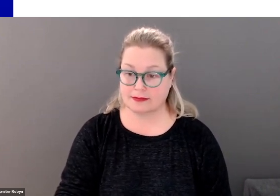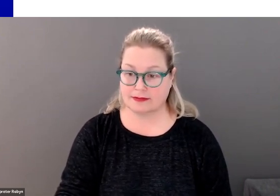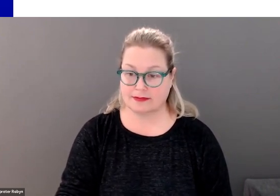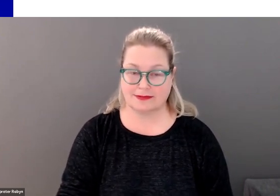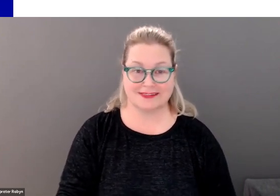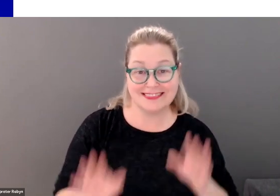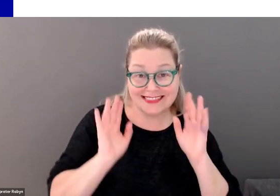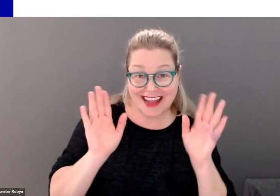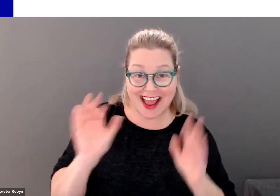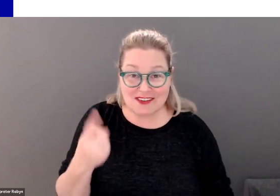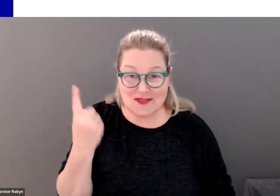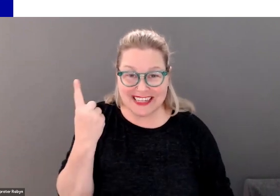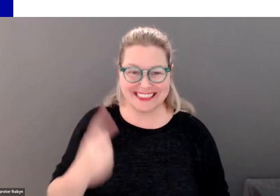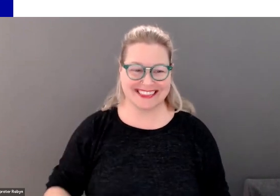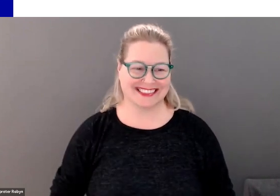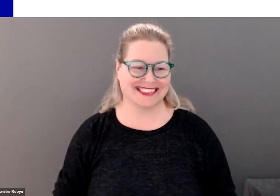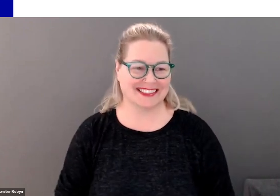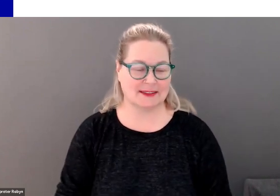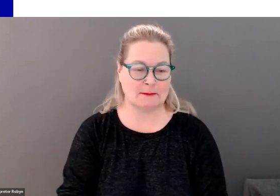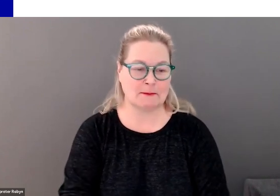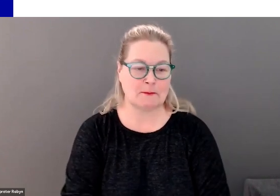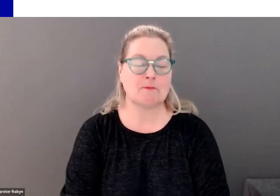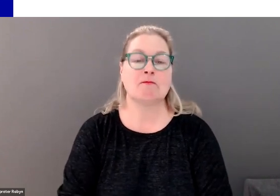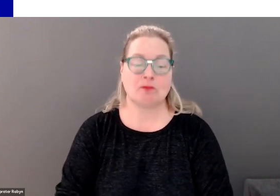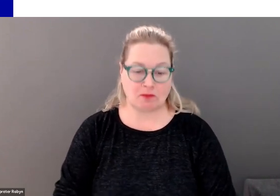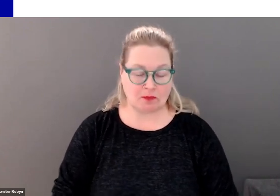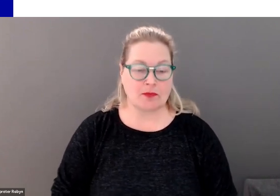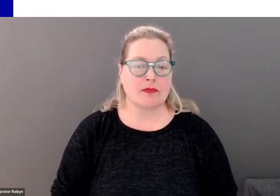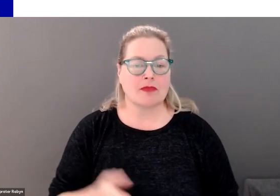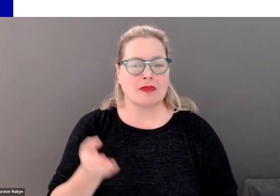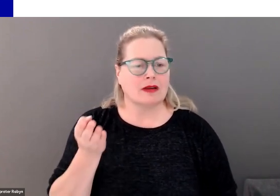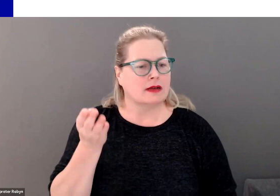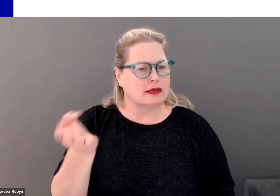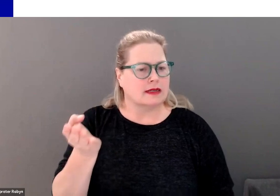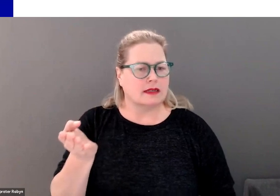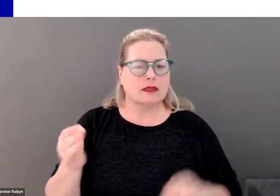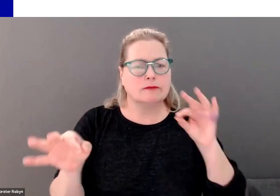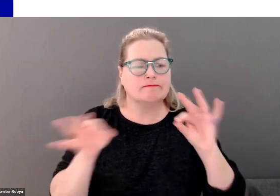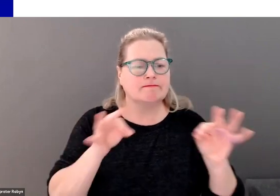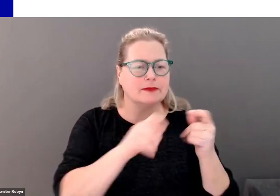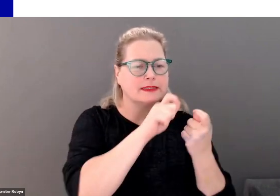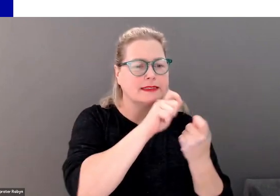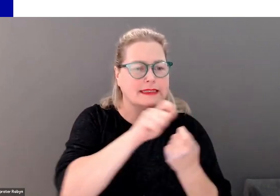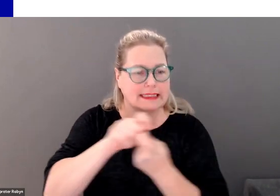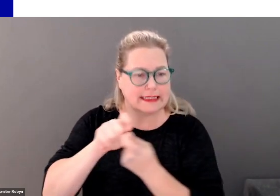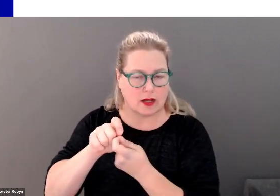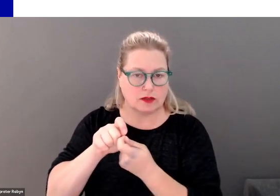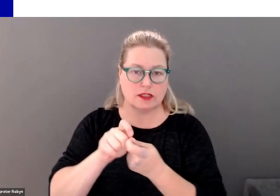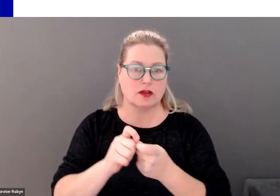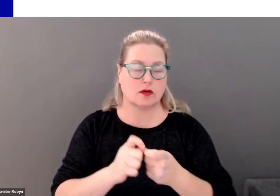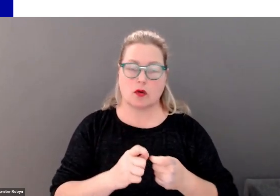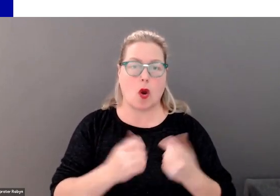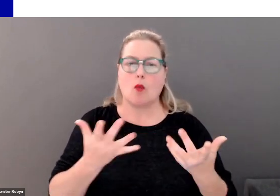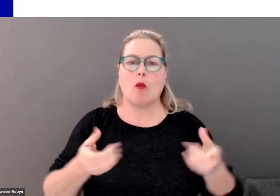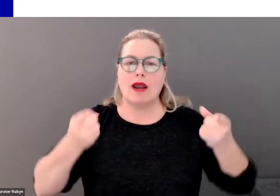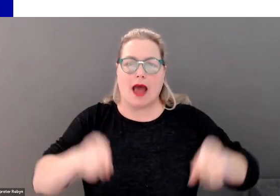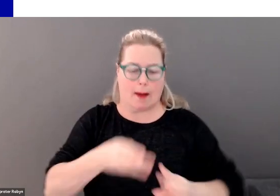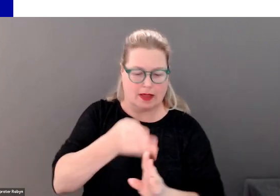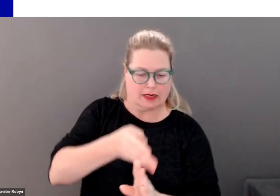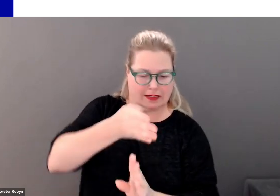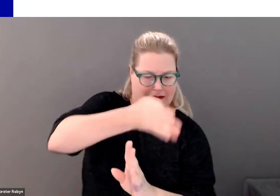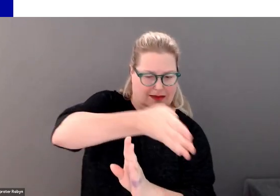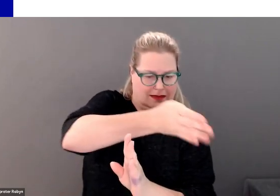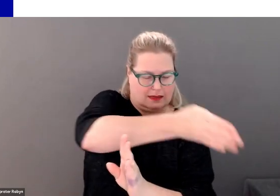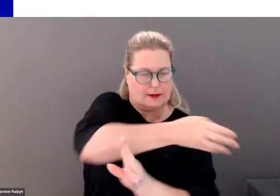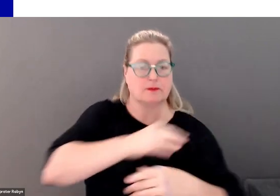Hi, everyone. So here's some details of the steps that had led up to this final rule. So